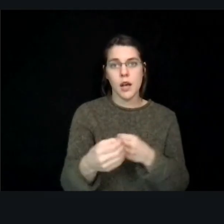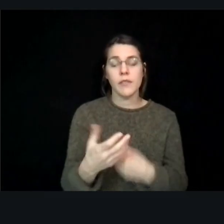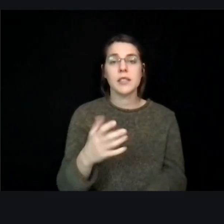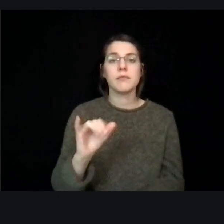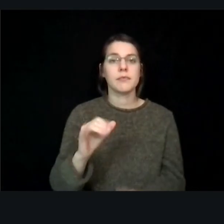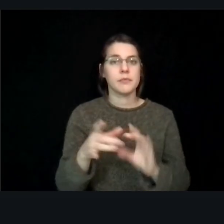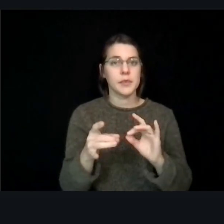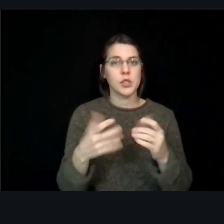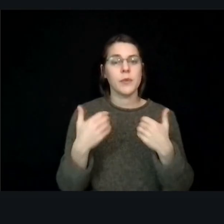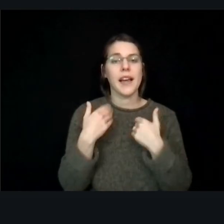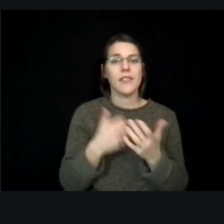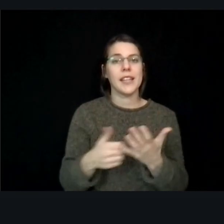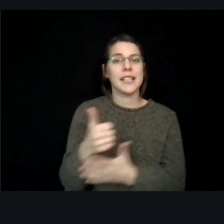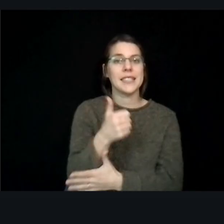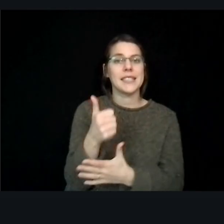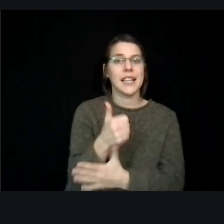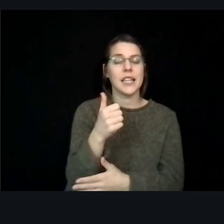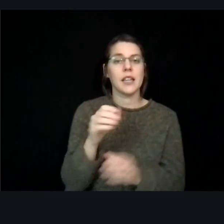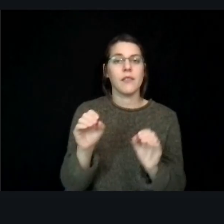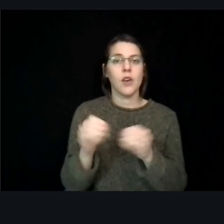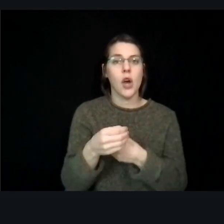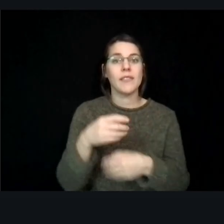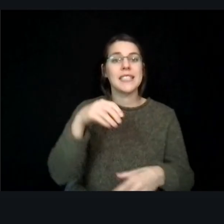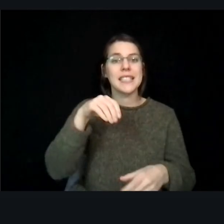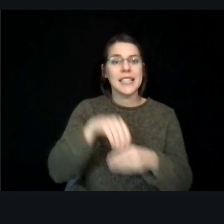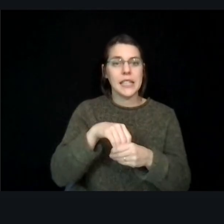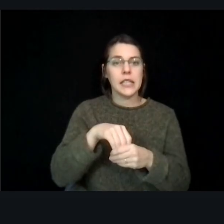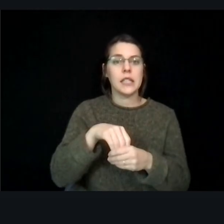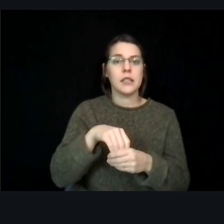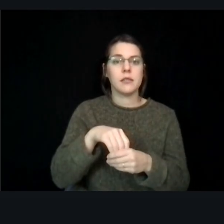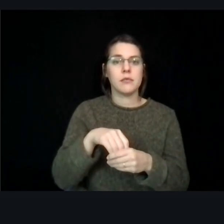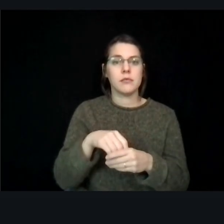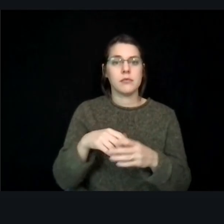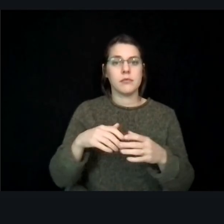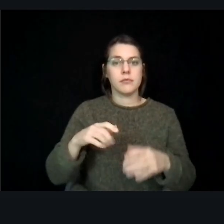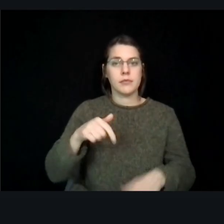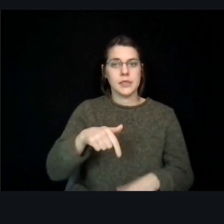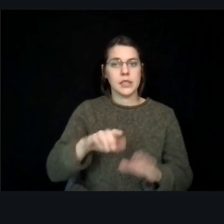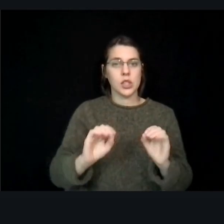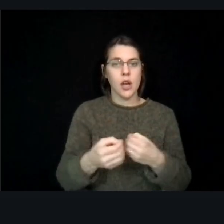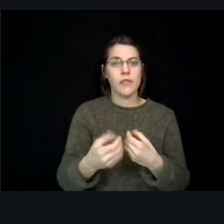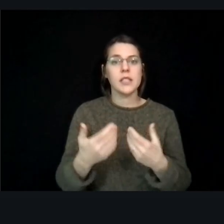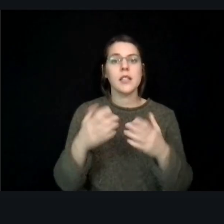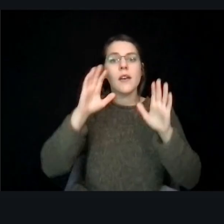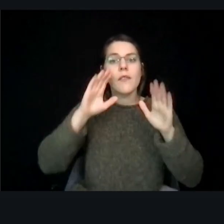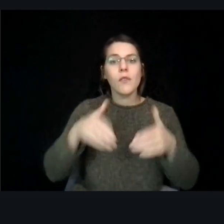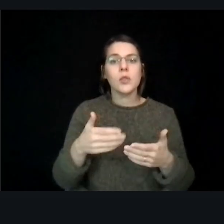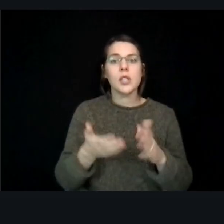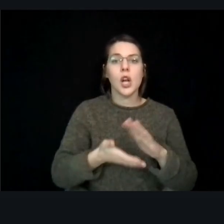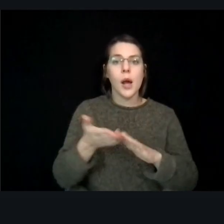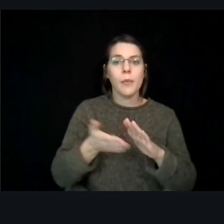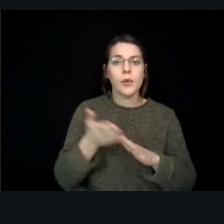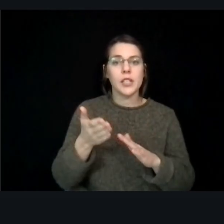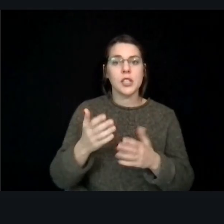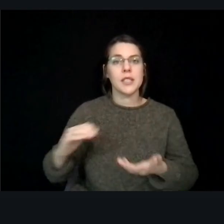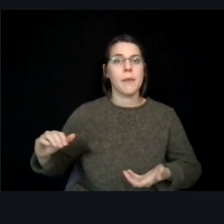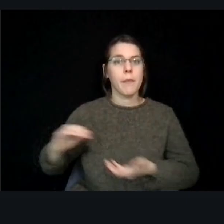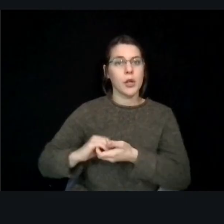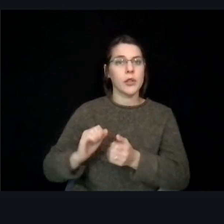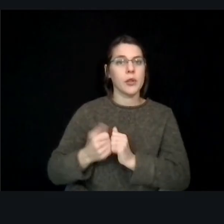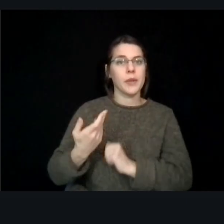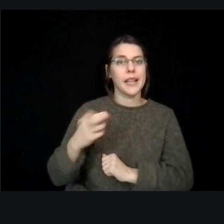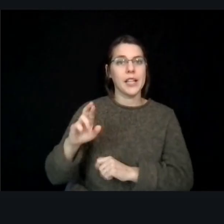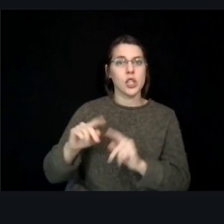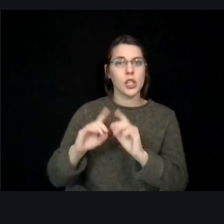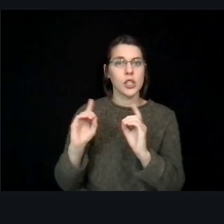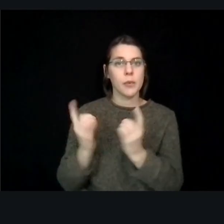office within there who is focused on things such as operations, obviously in partnership with our HR department and Office